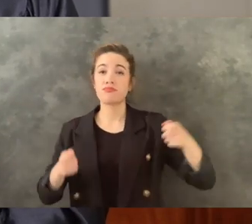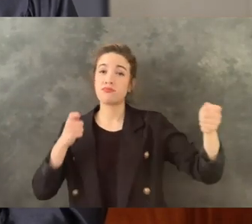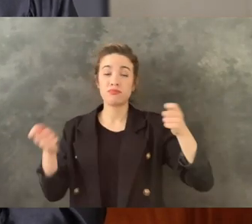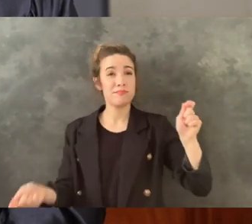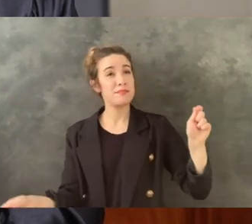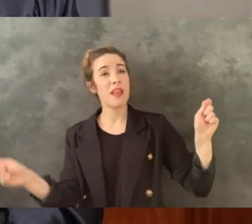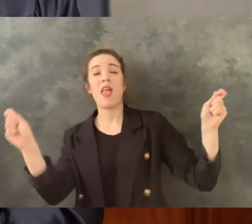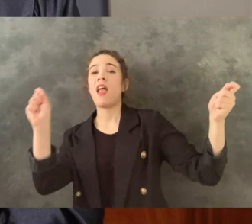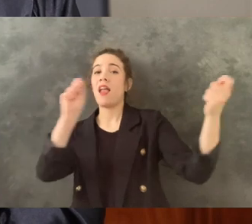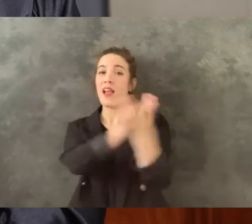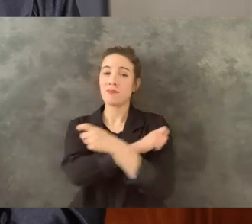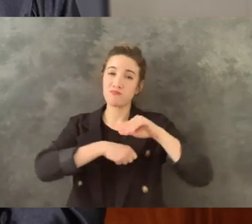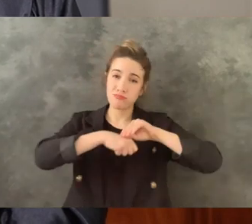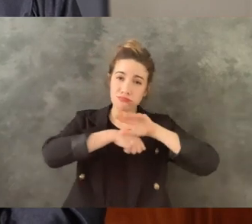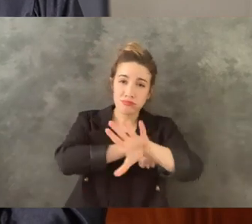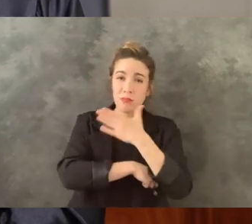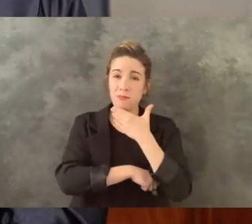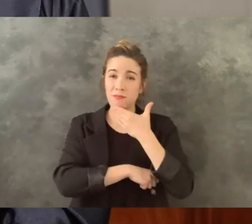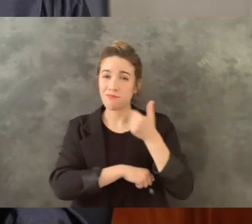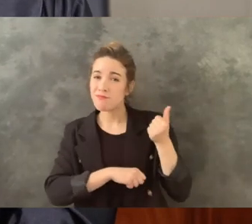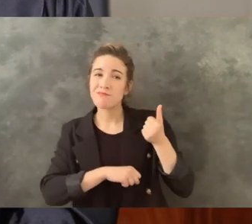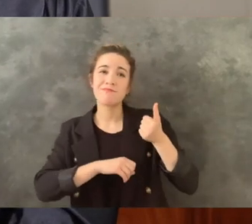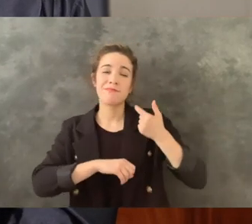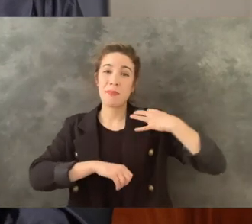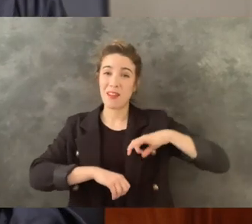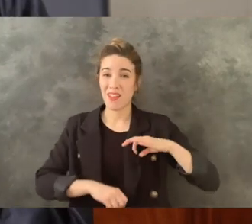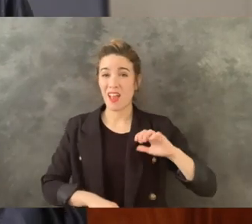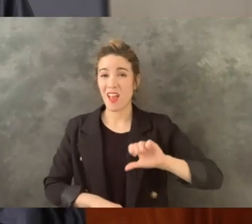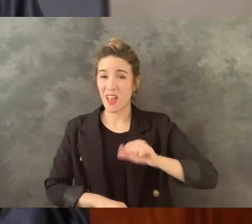and bring about changes that benefit others.